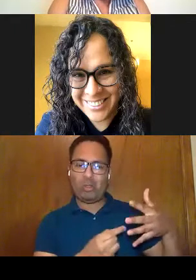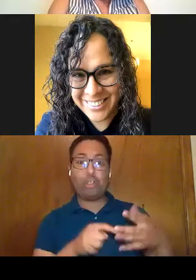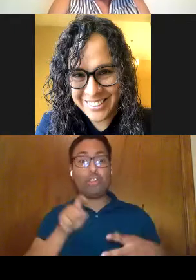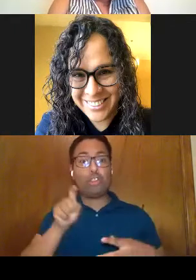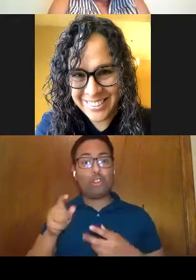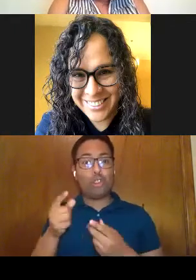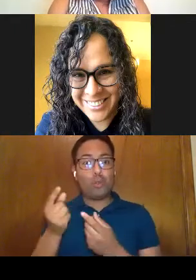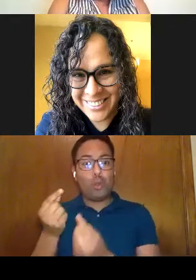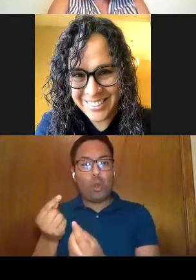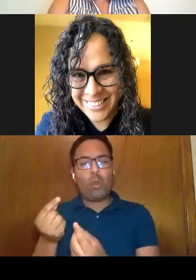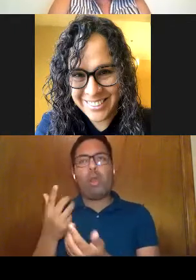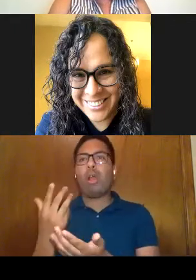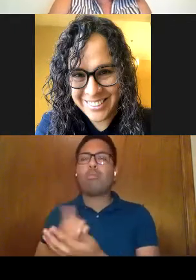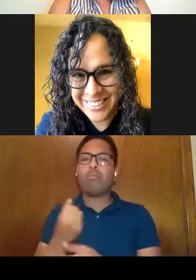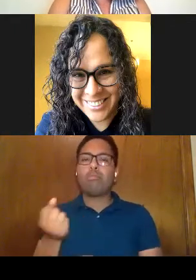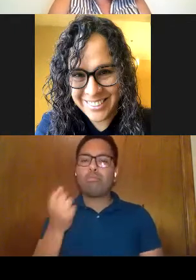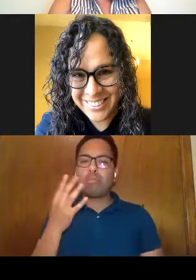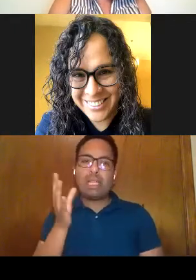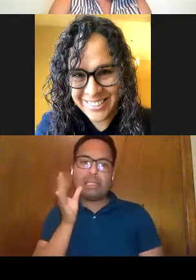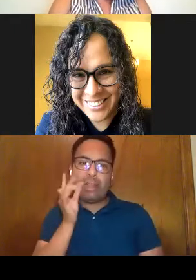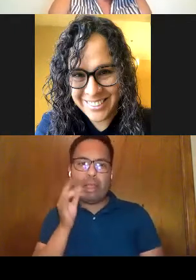eat before your telemedicine appointment.